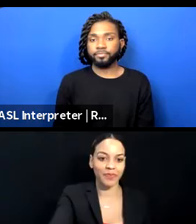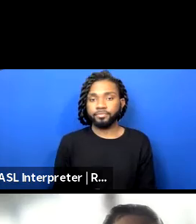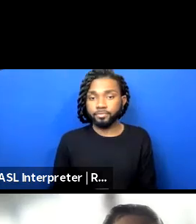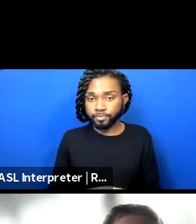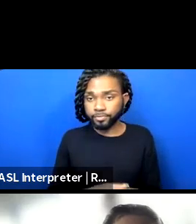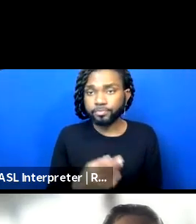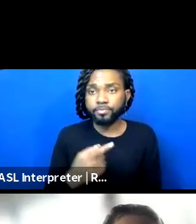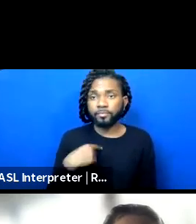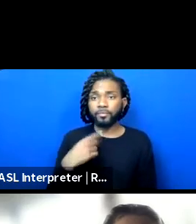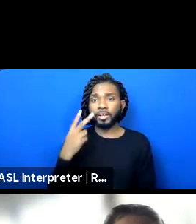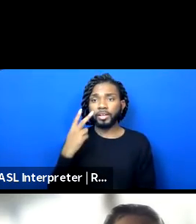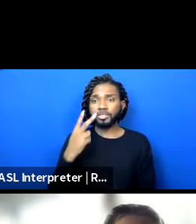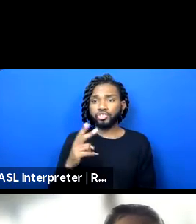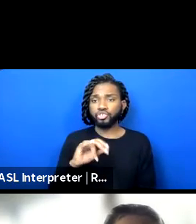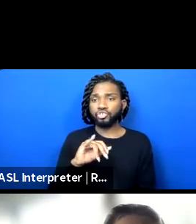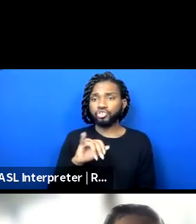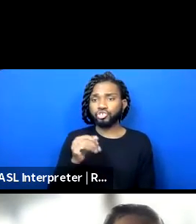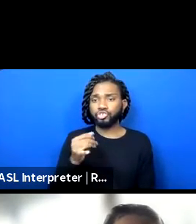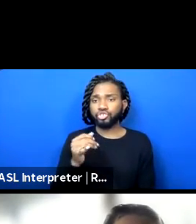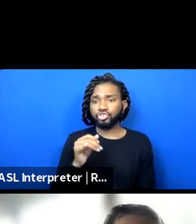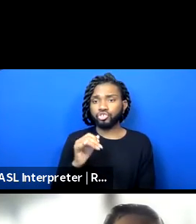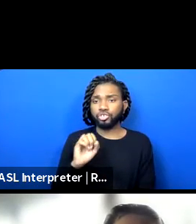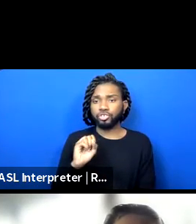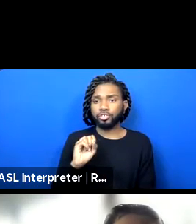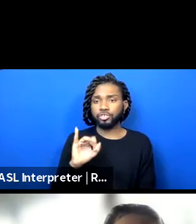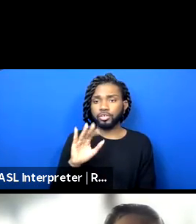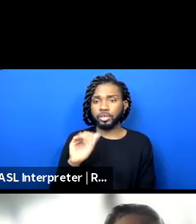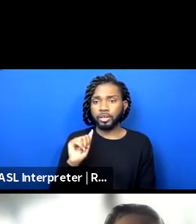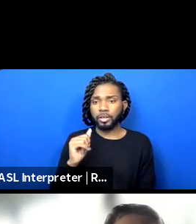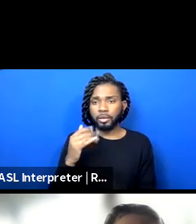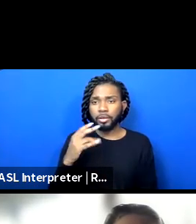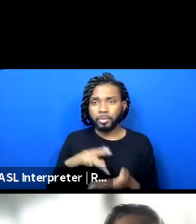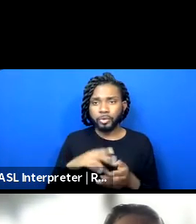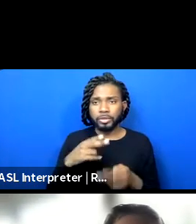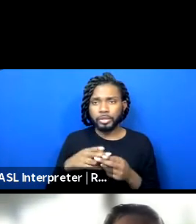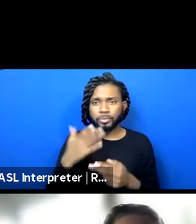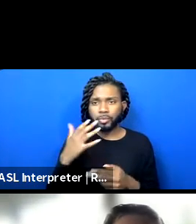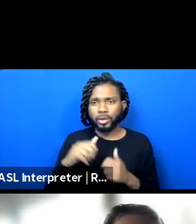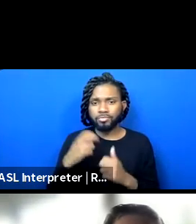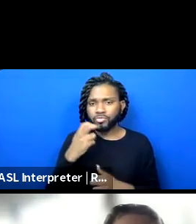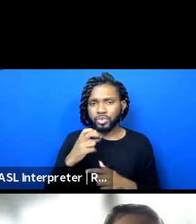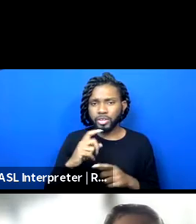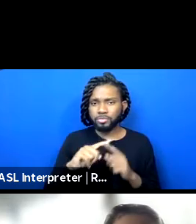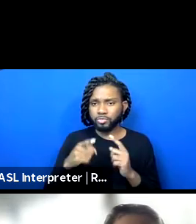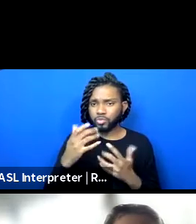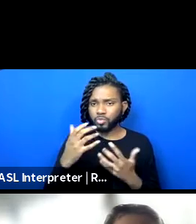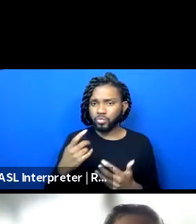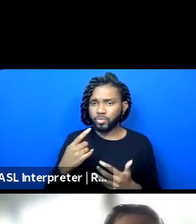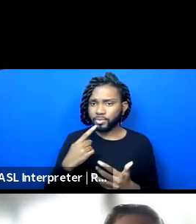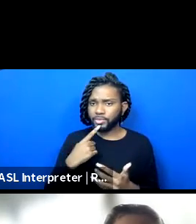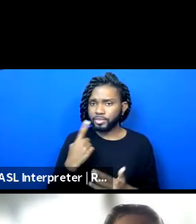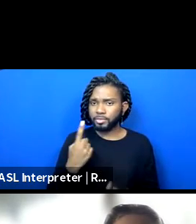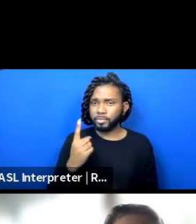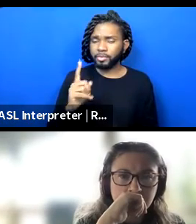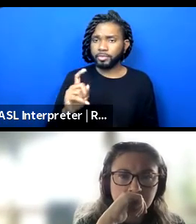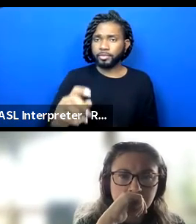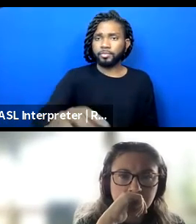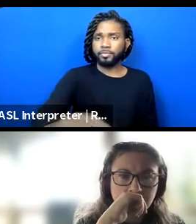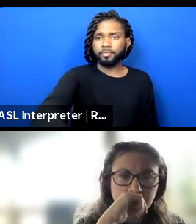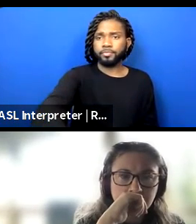I don't know how to pronounce your middle name, and Reich. Are you still wanting to say something?